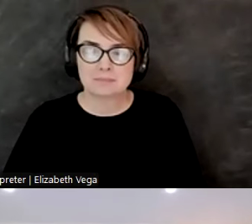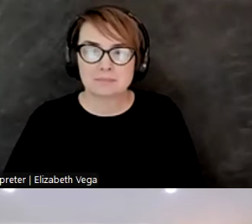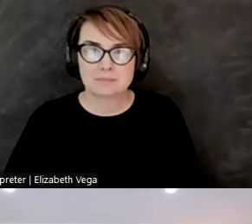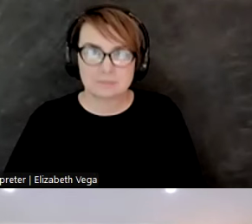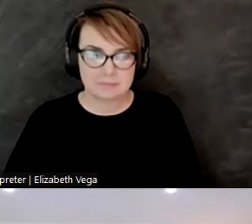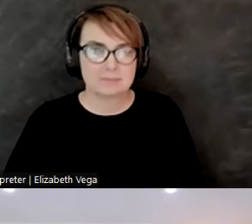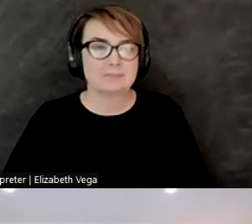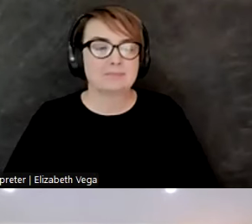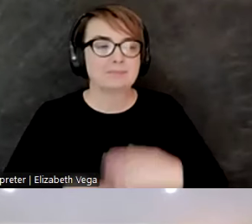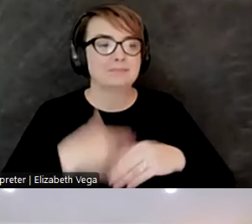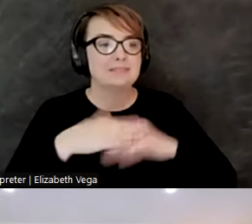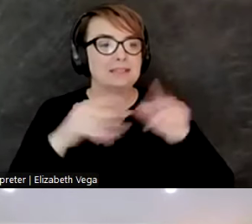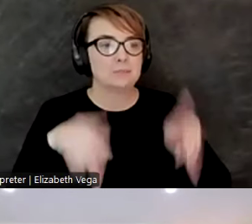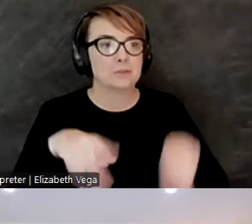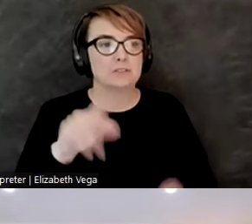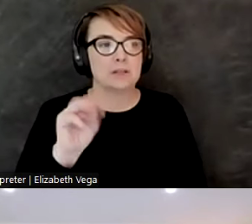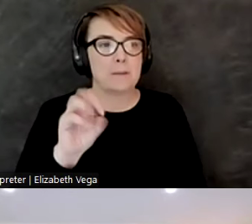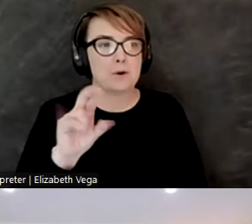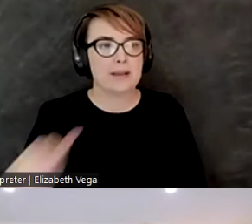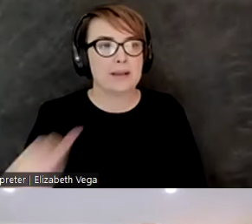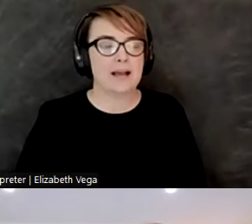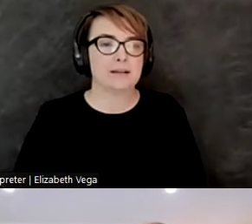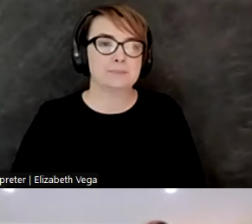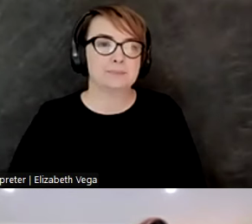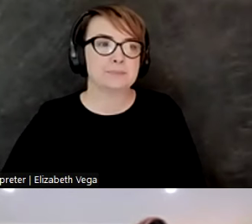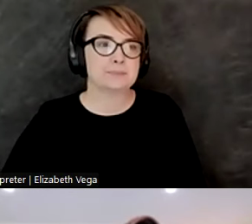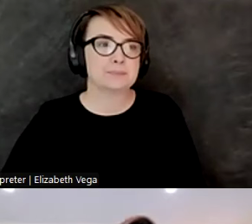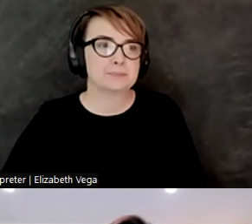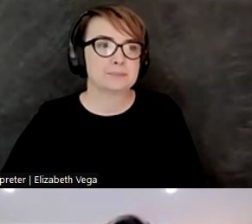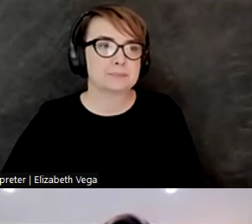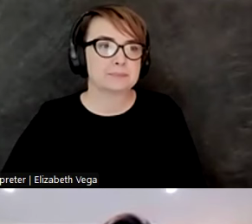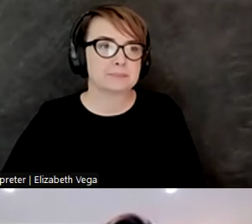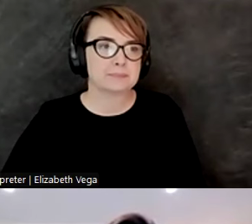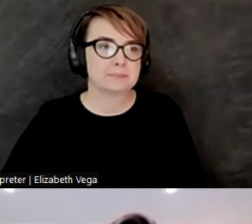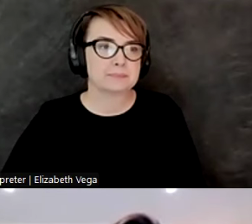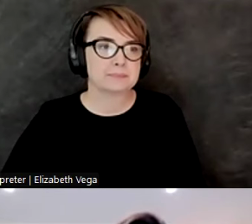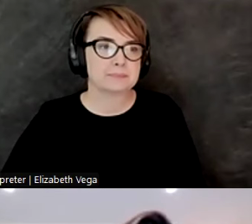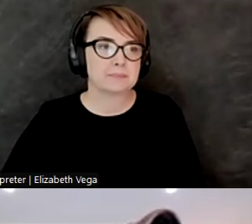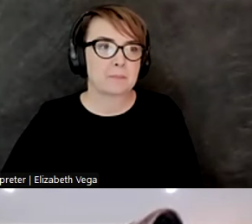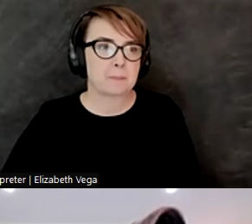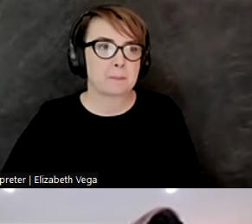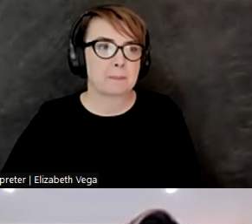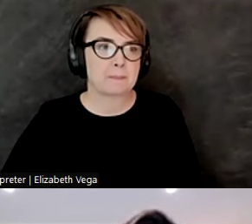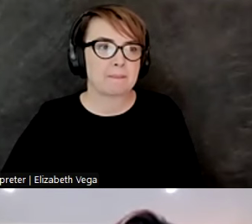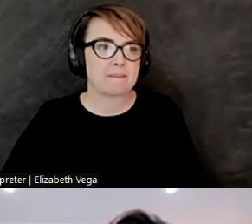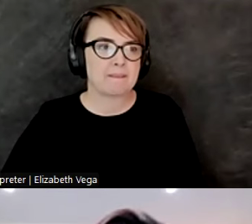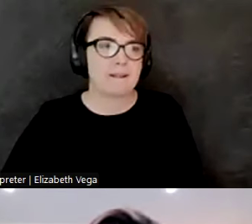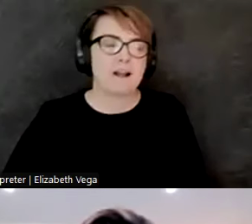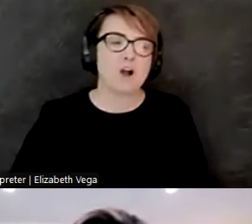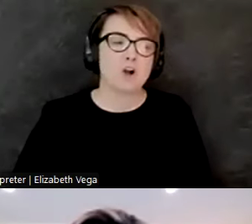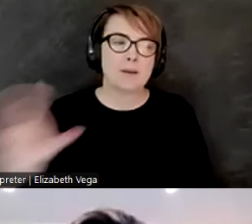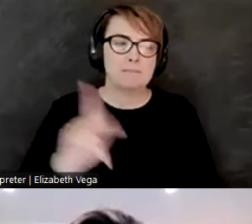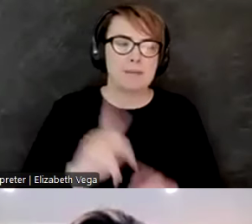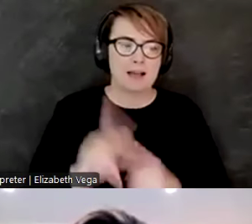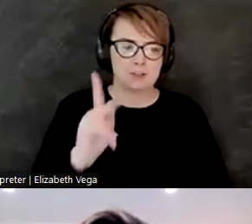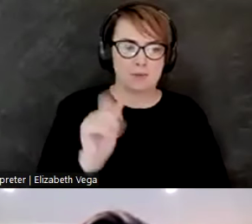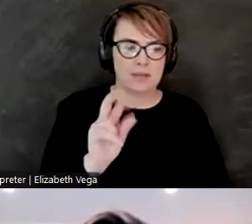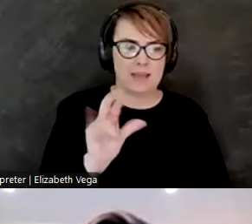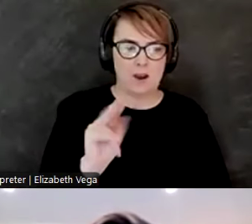Maria. I'm going back to Karen's statement when we got back from our break, which